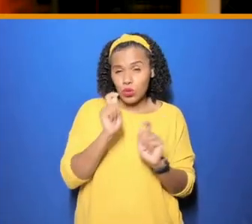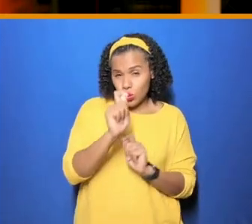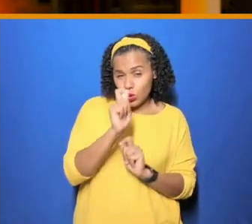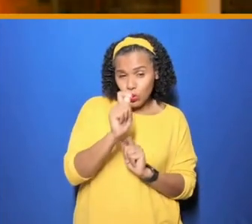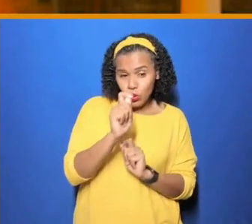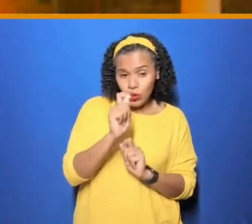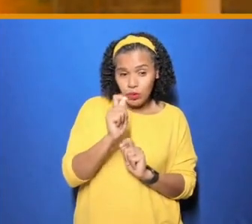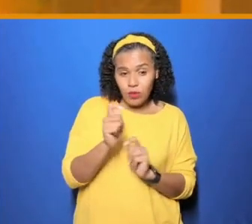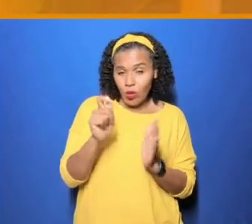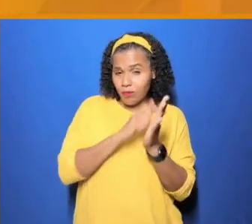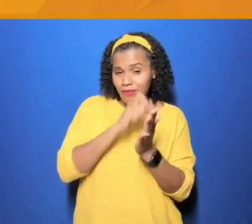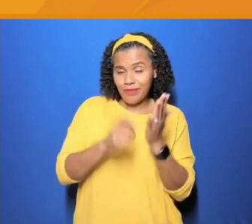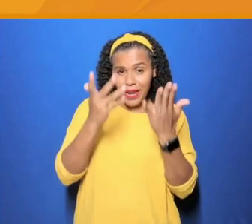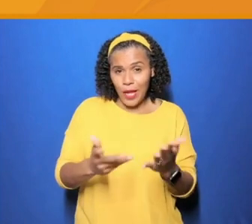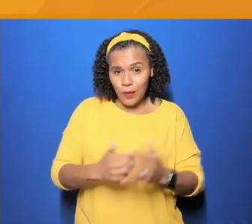it.